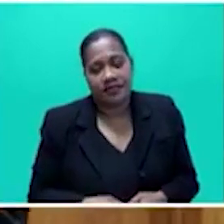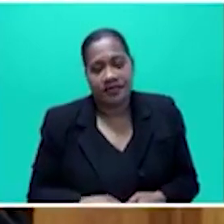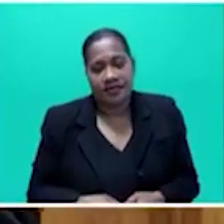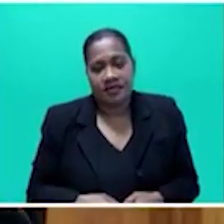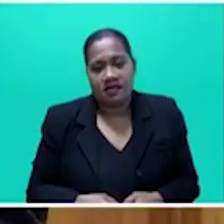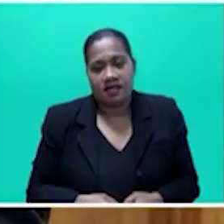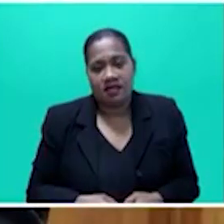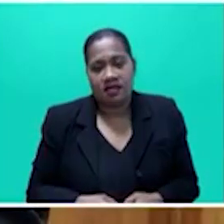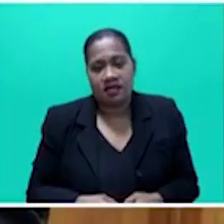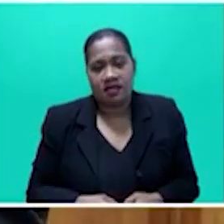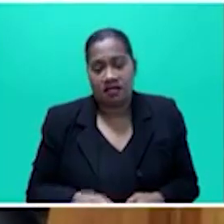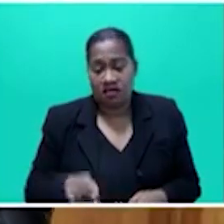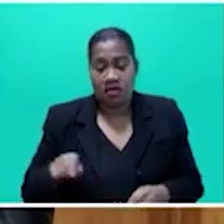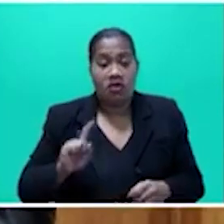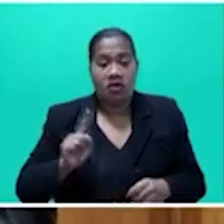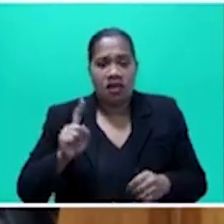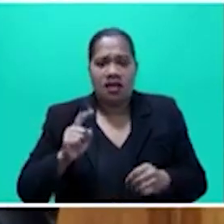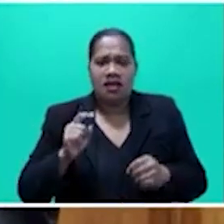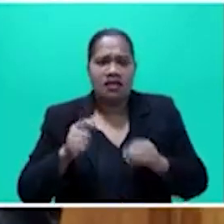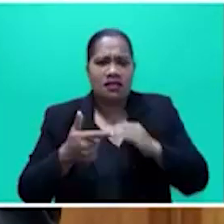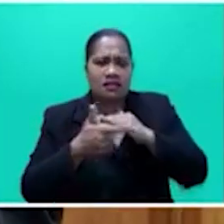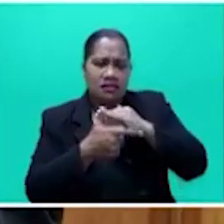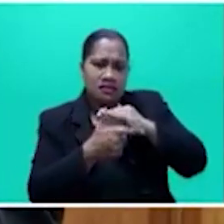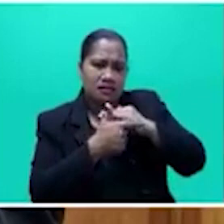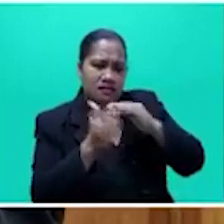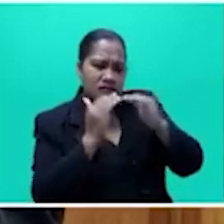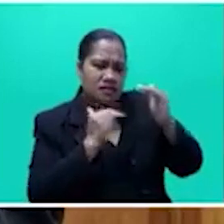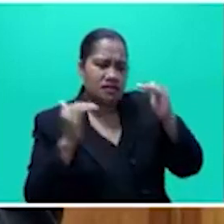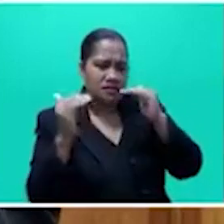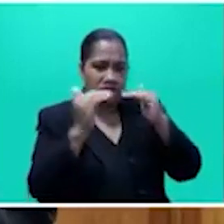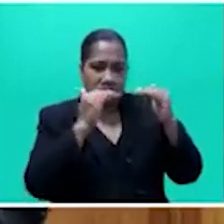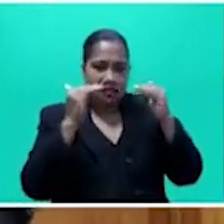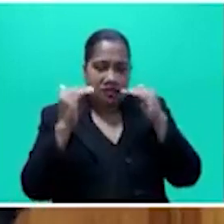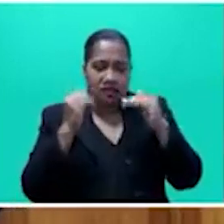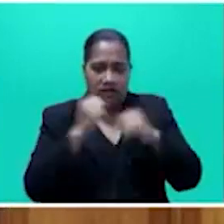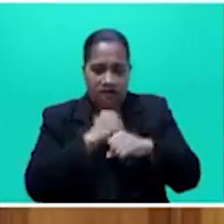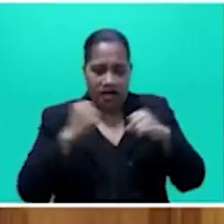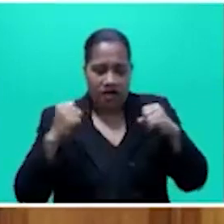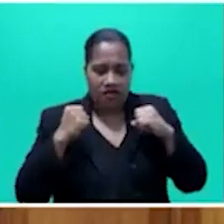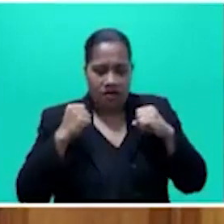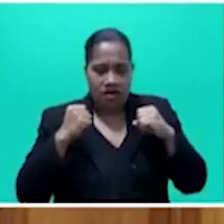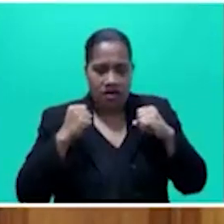level of standard of our accommodation sector in Fiji. So